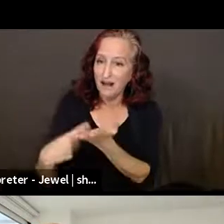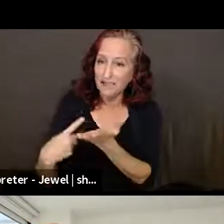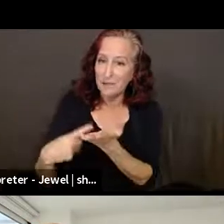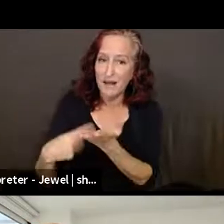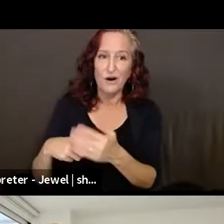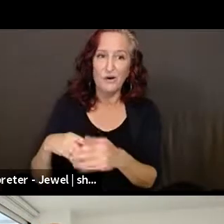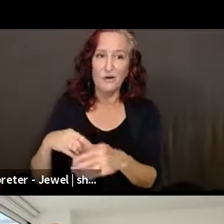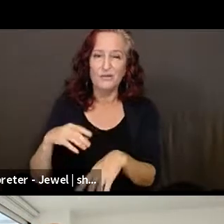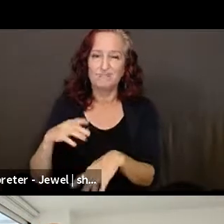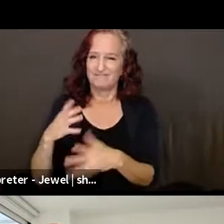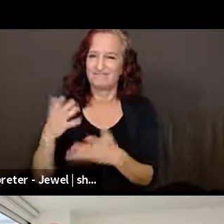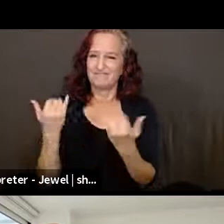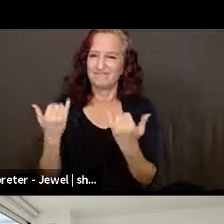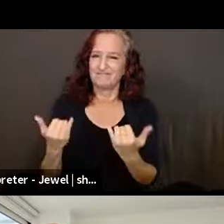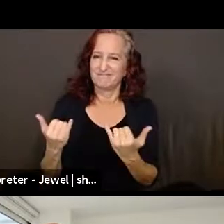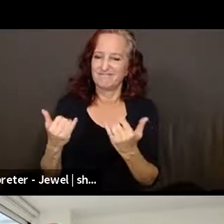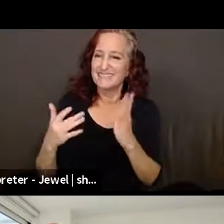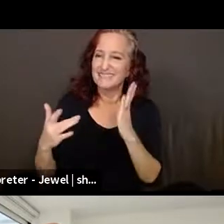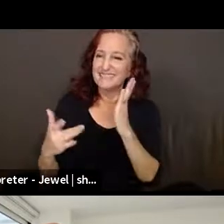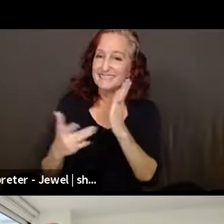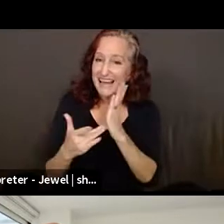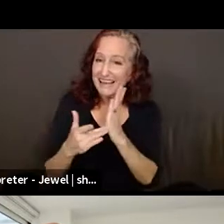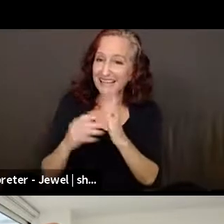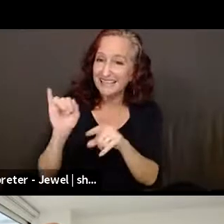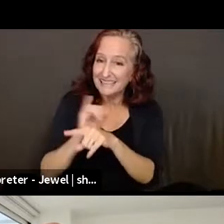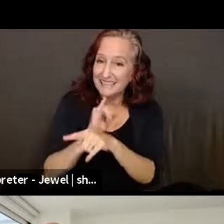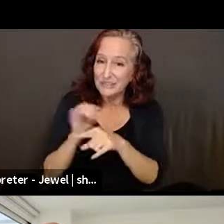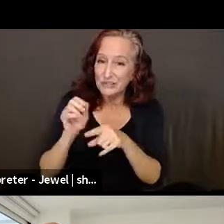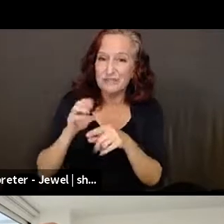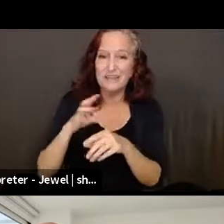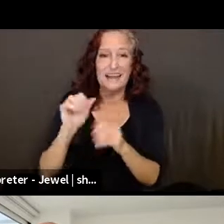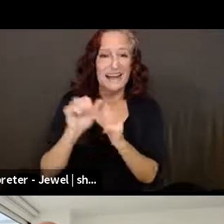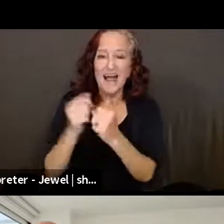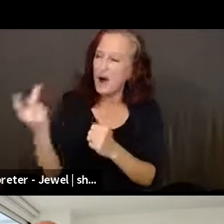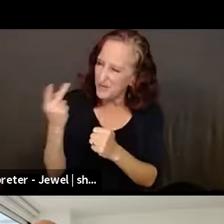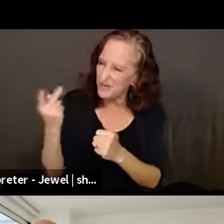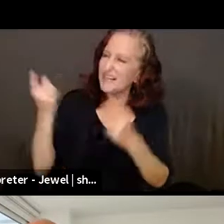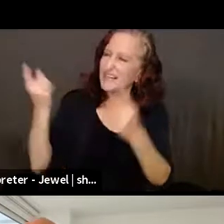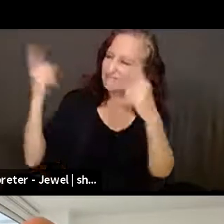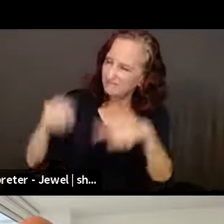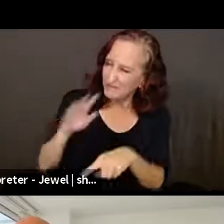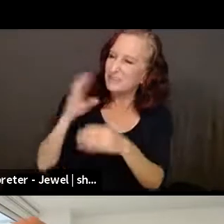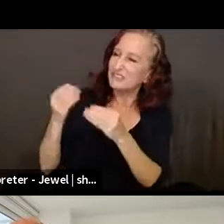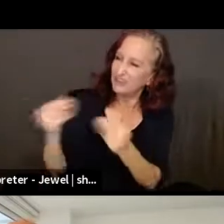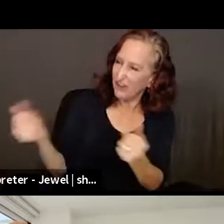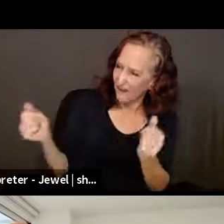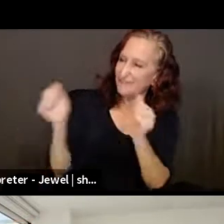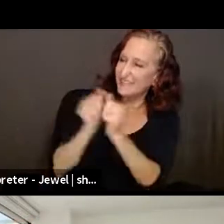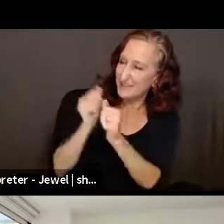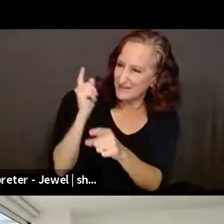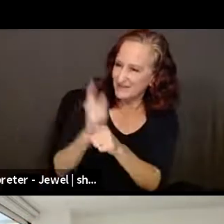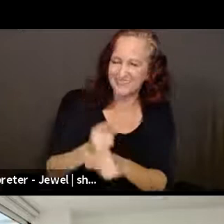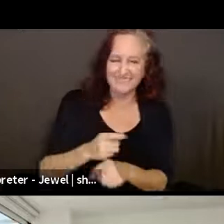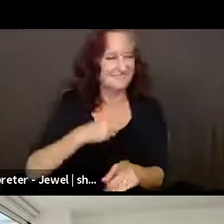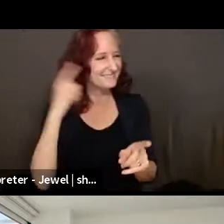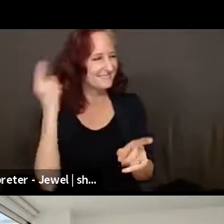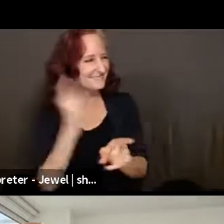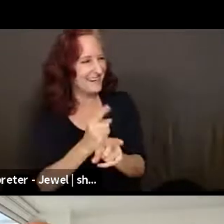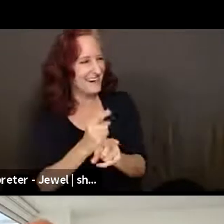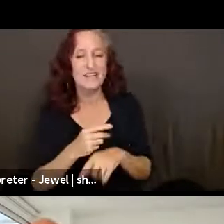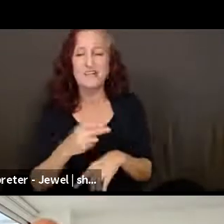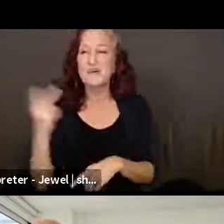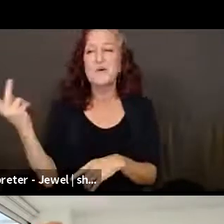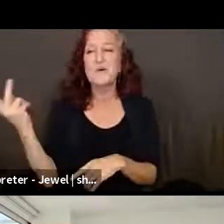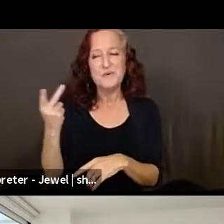tech and how we were going to solve them together, right? And I think when we had that conversation, we thought by this point we would have solved